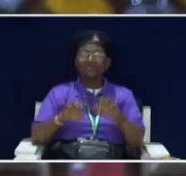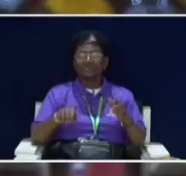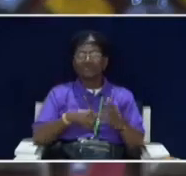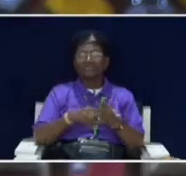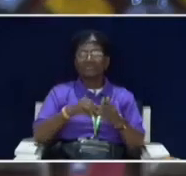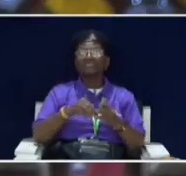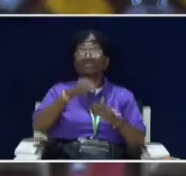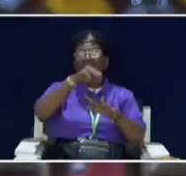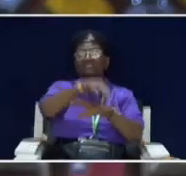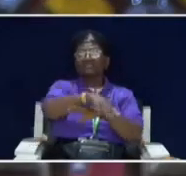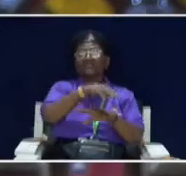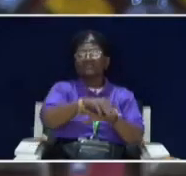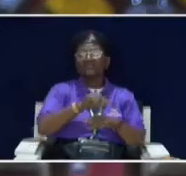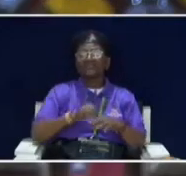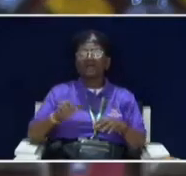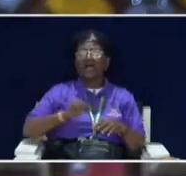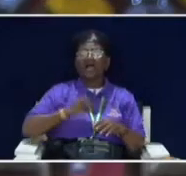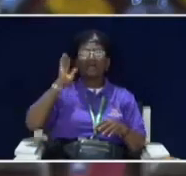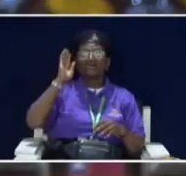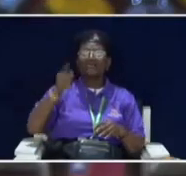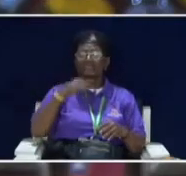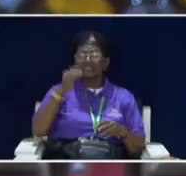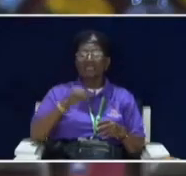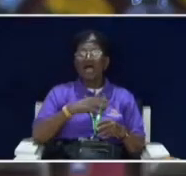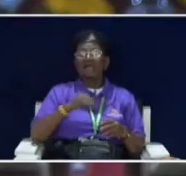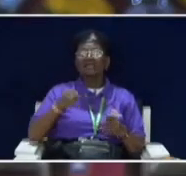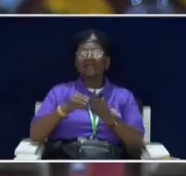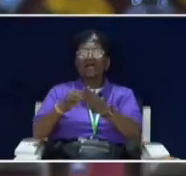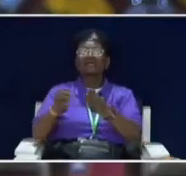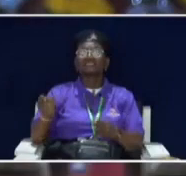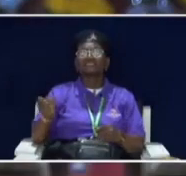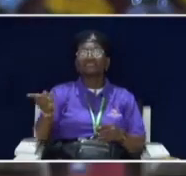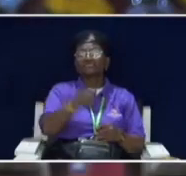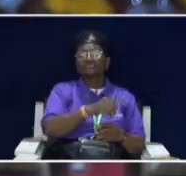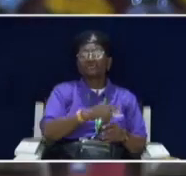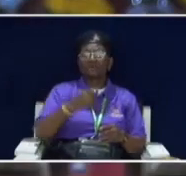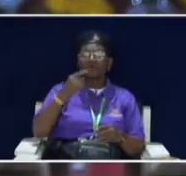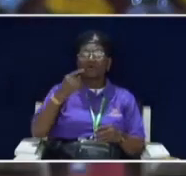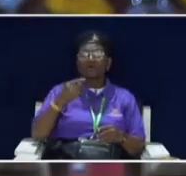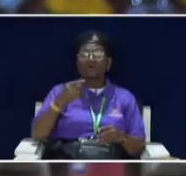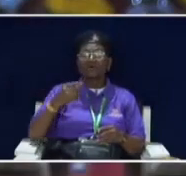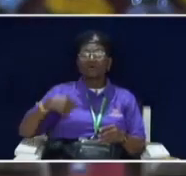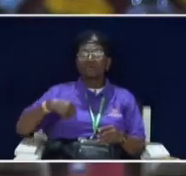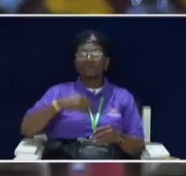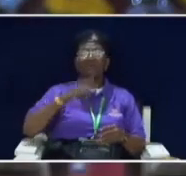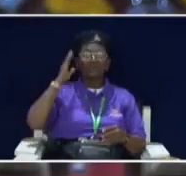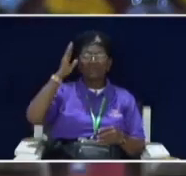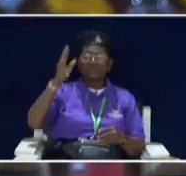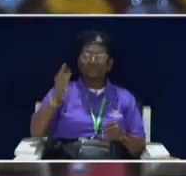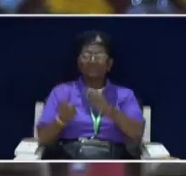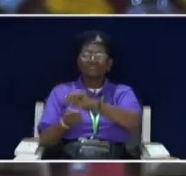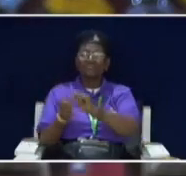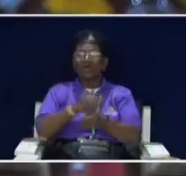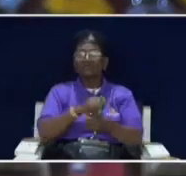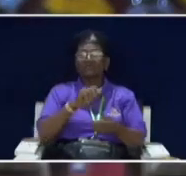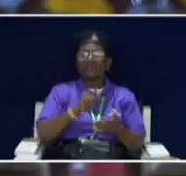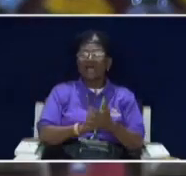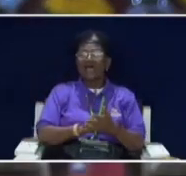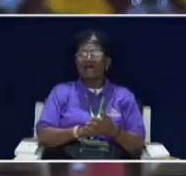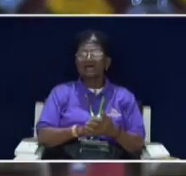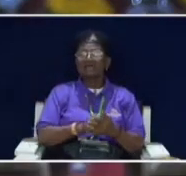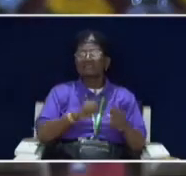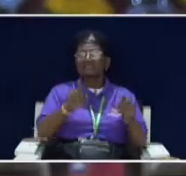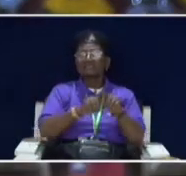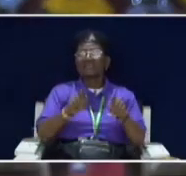will guide you, then you would say it. But for testers, we will turn that same signboard into our own